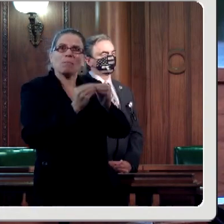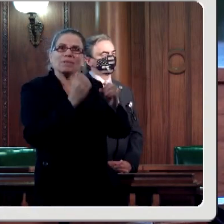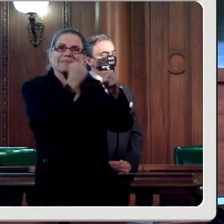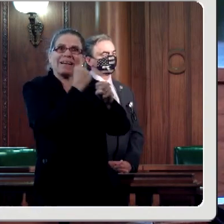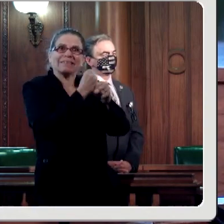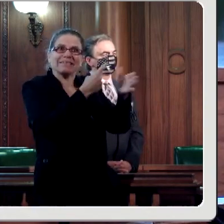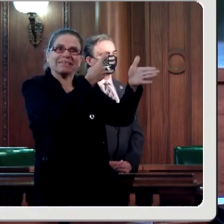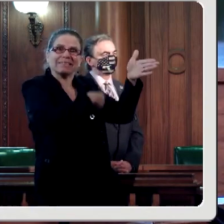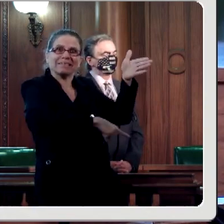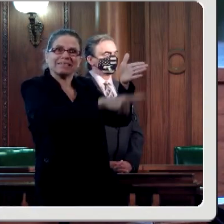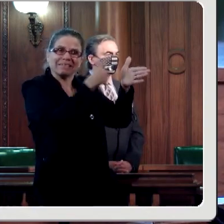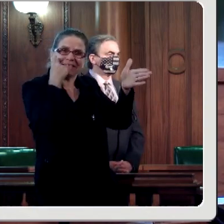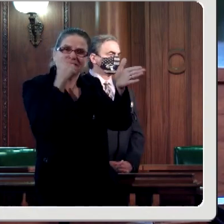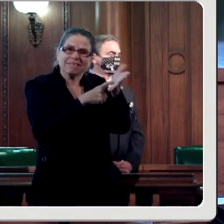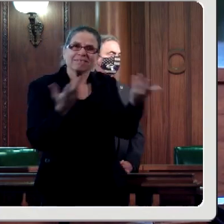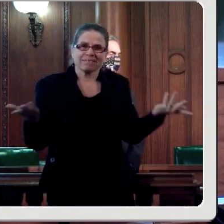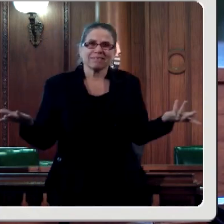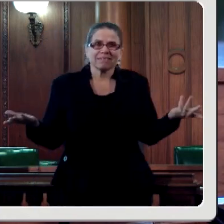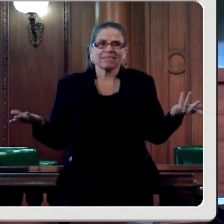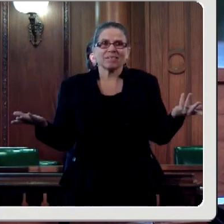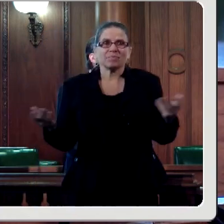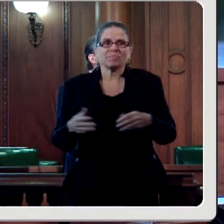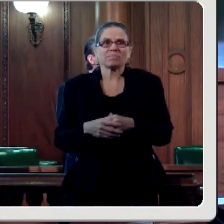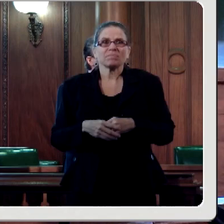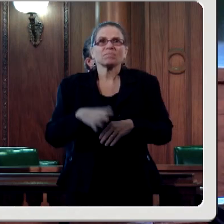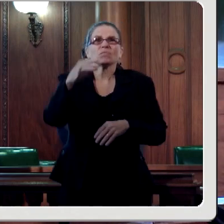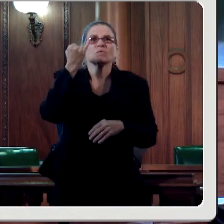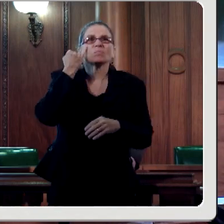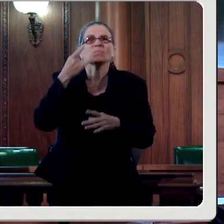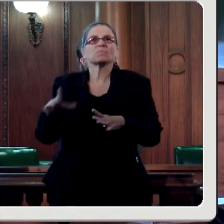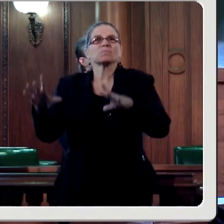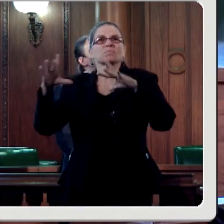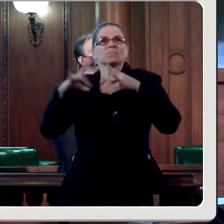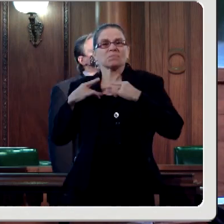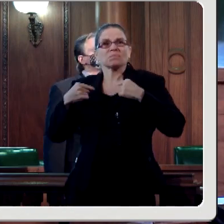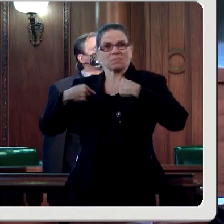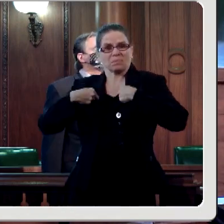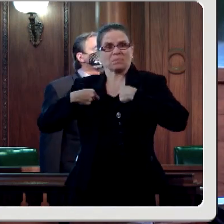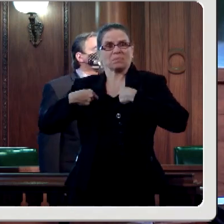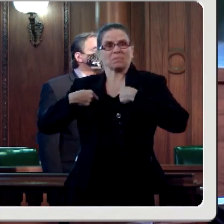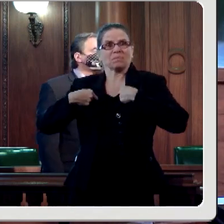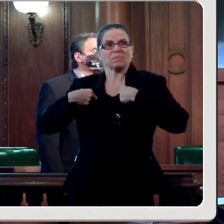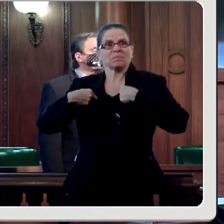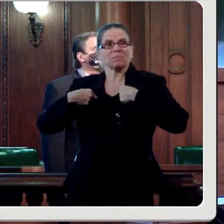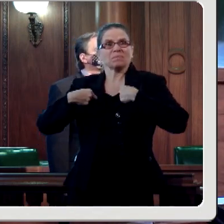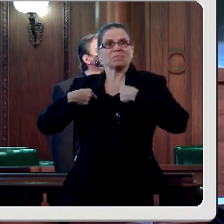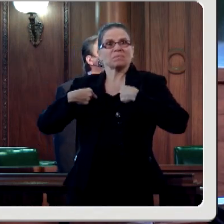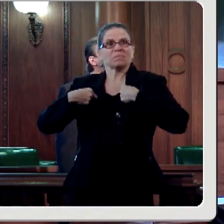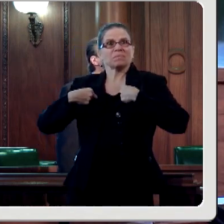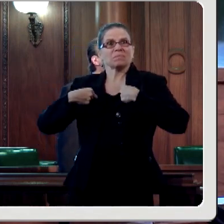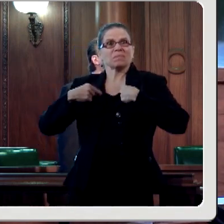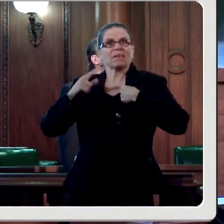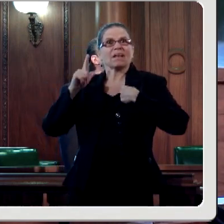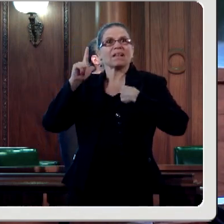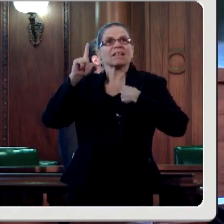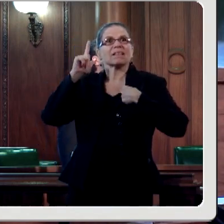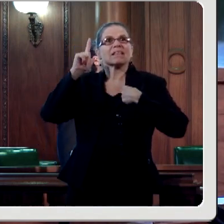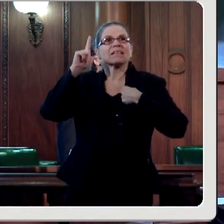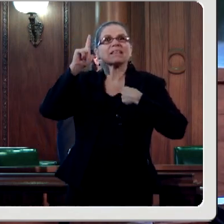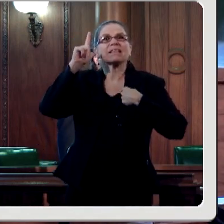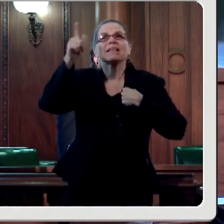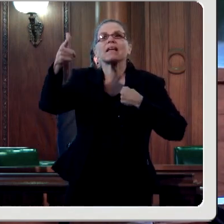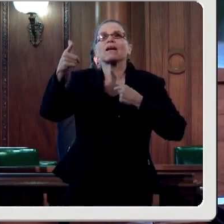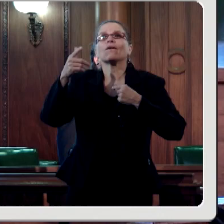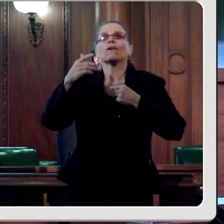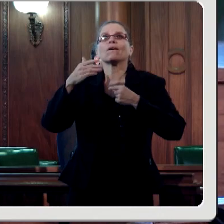haulers symptoms that can happen. So you may not feel these symptoms right now as young people, but you